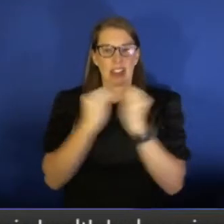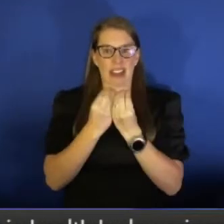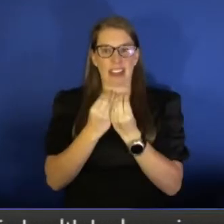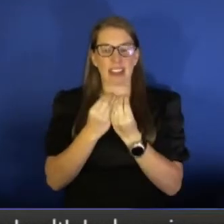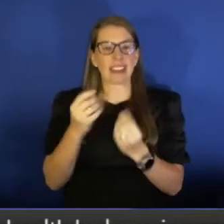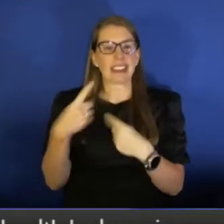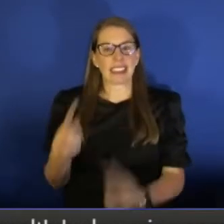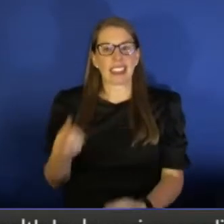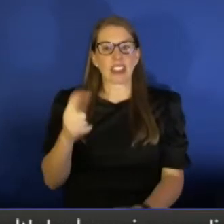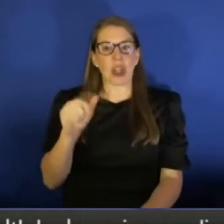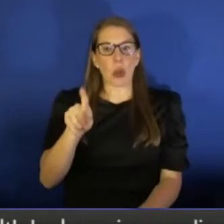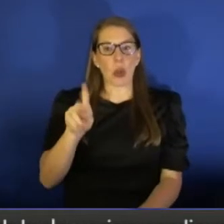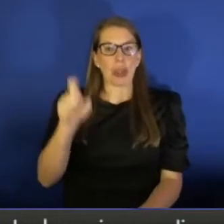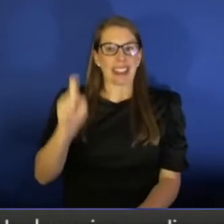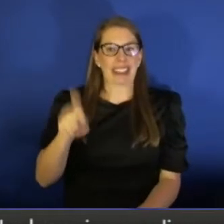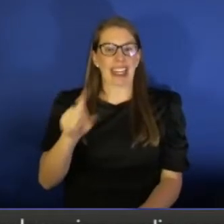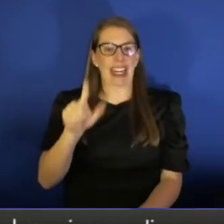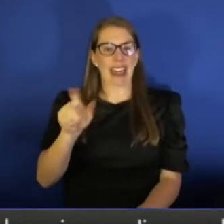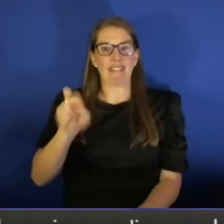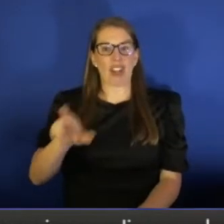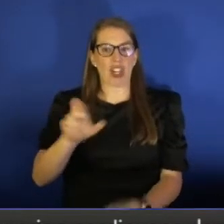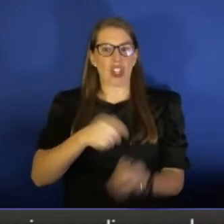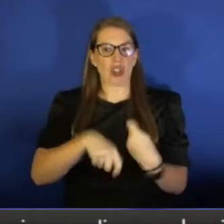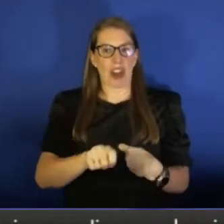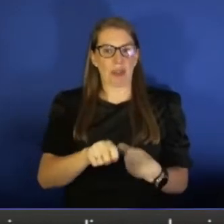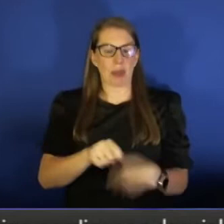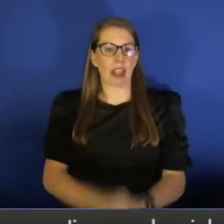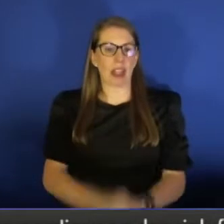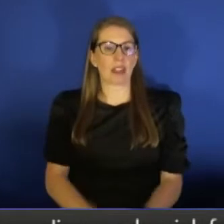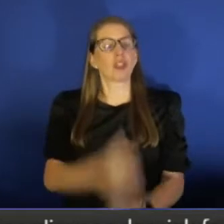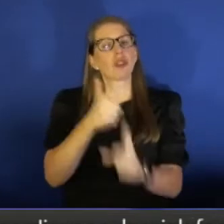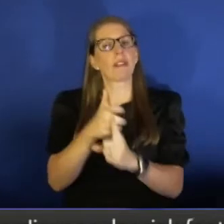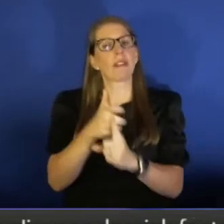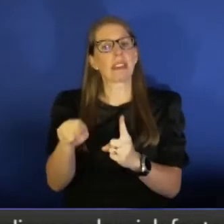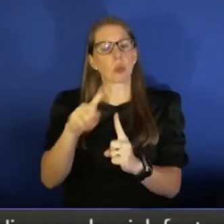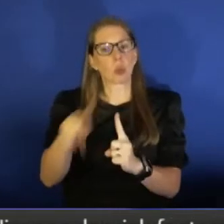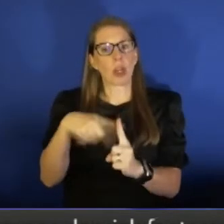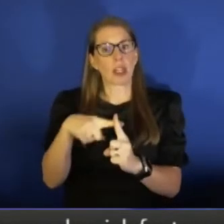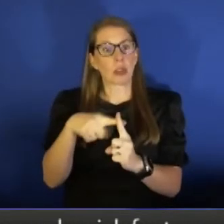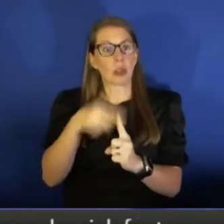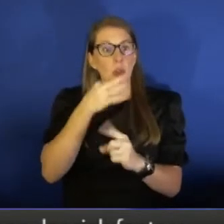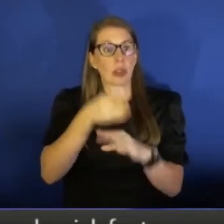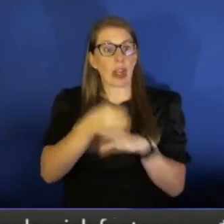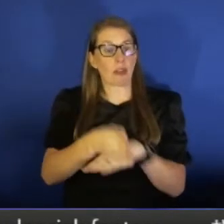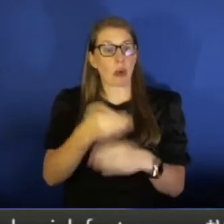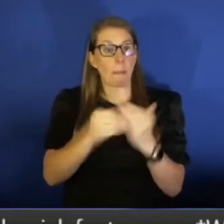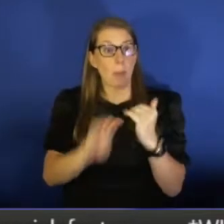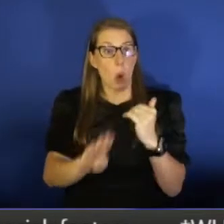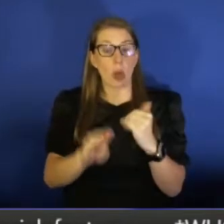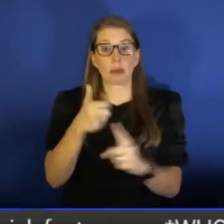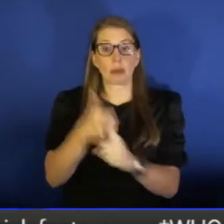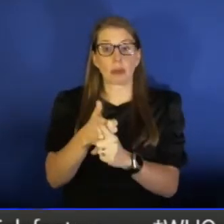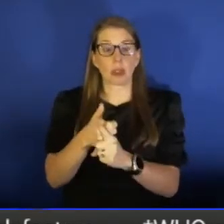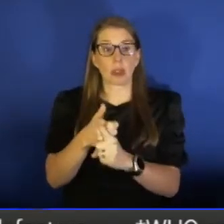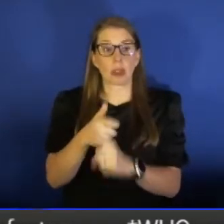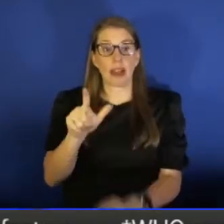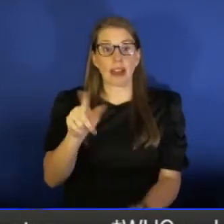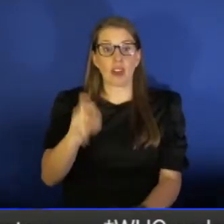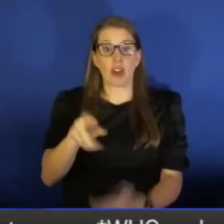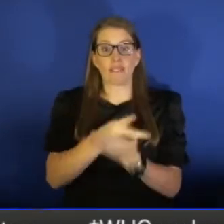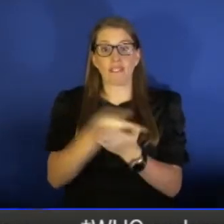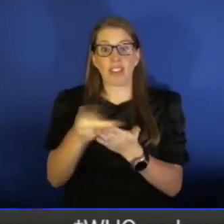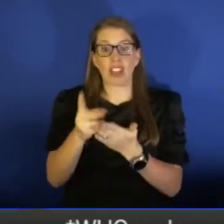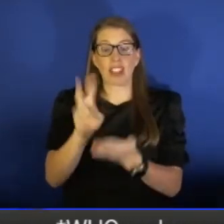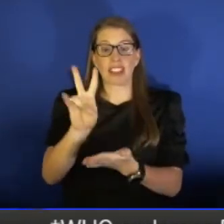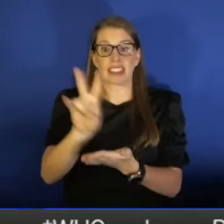liver transplant when you needed it really soon after he was born, right? Yeah, I was diagnosed with liver failure at 7 weeks